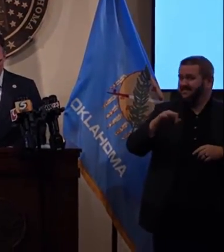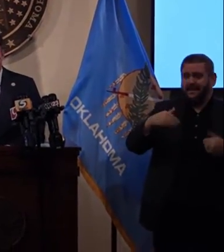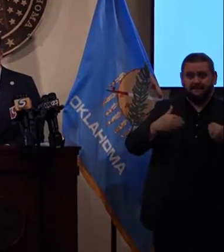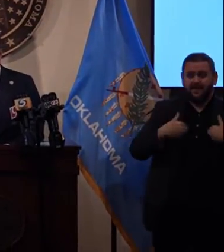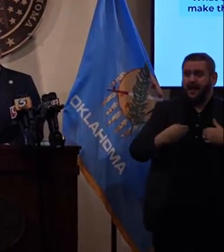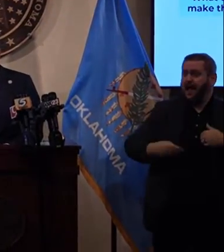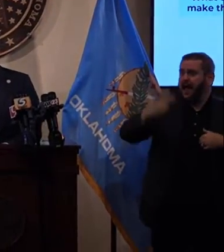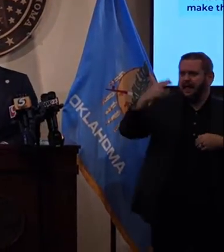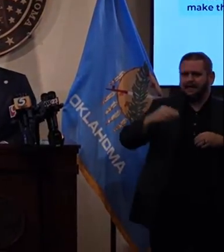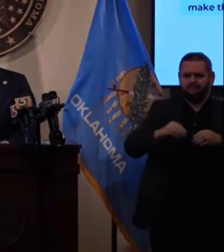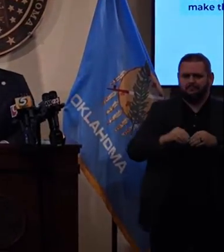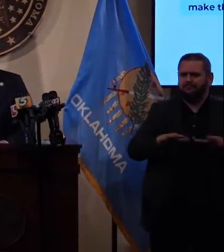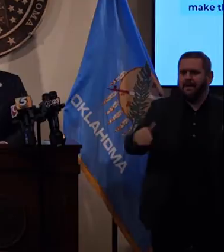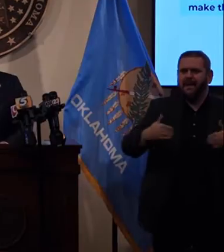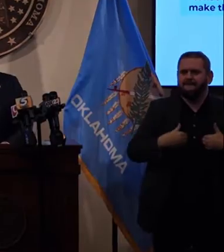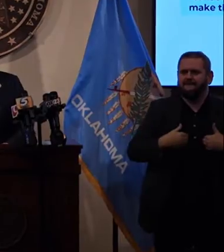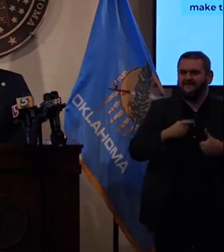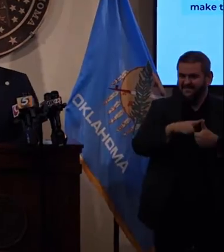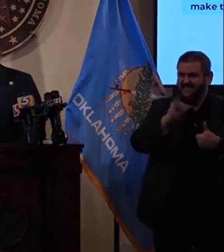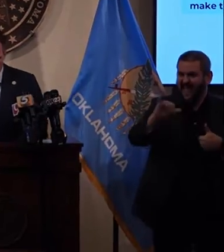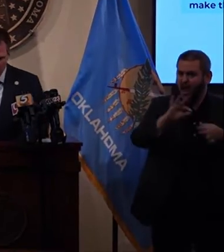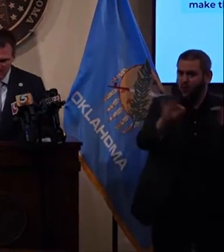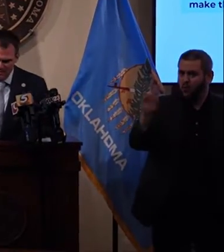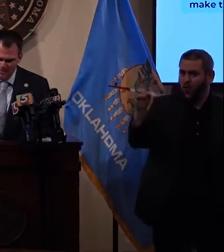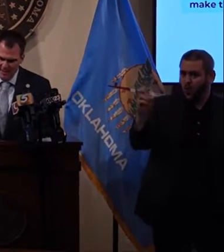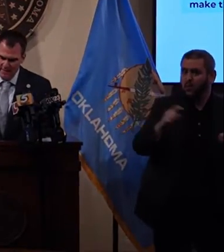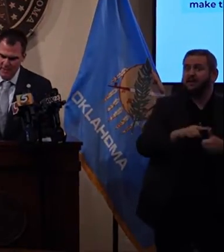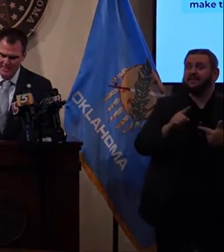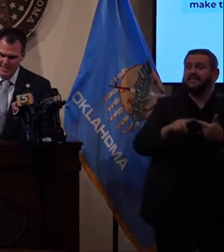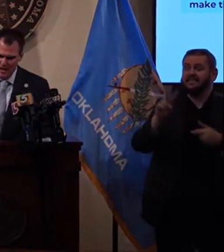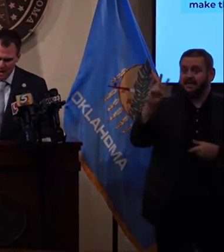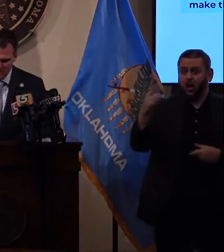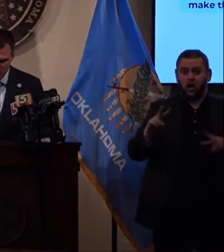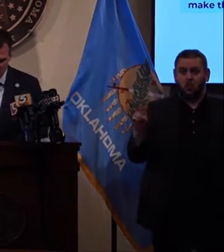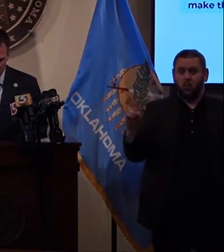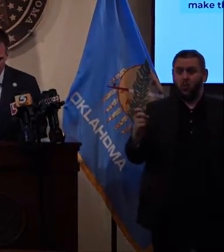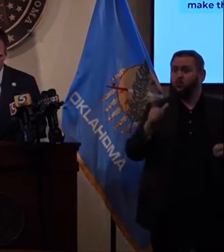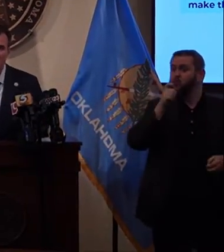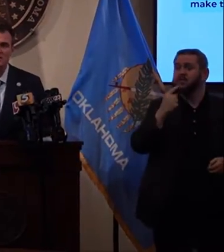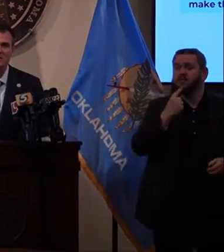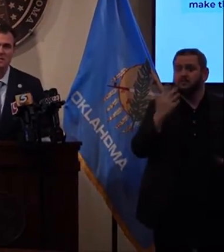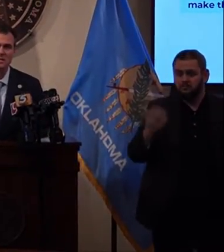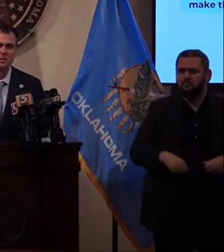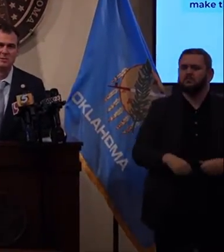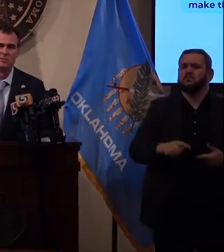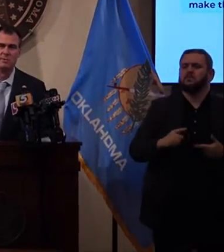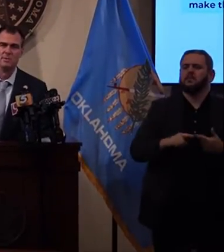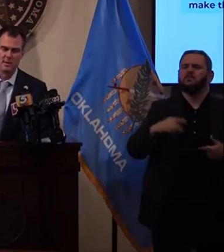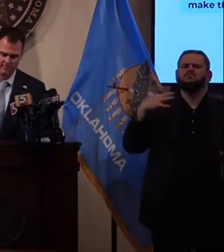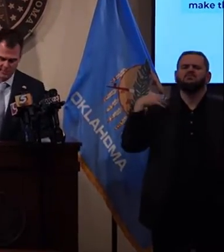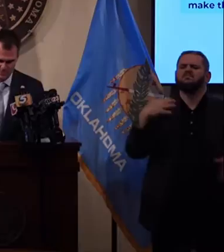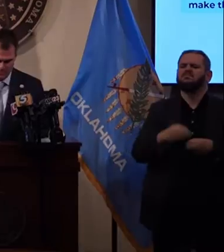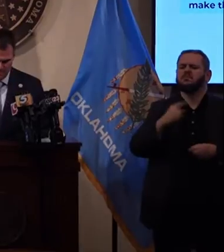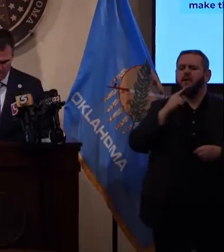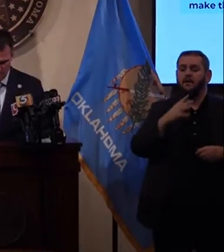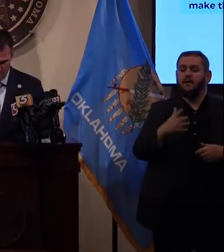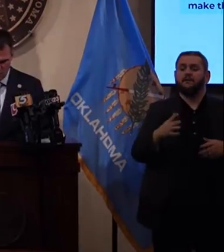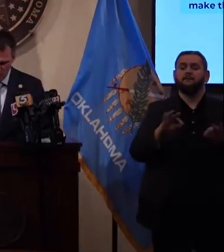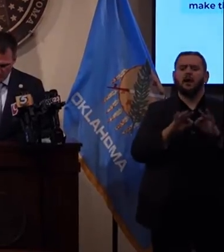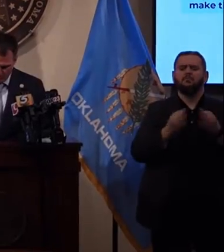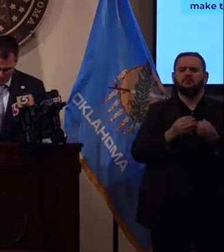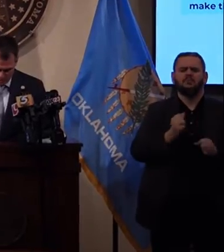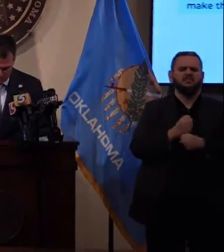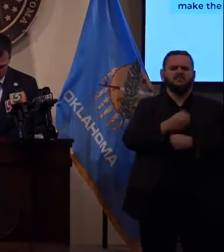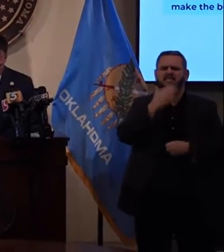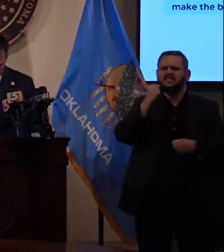two, what this all boils down to is giving families the option to make the best decisions for themselves.